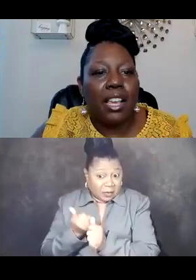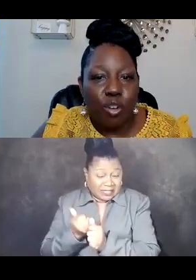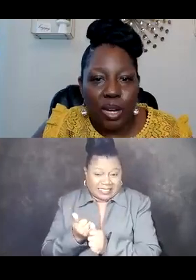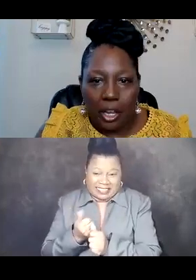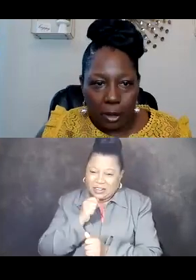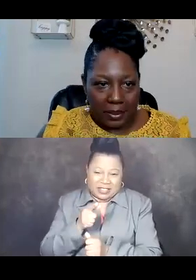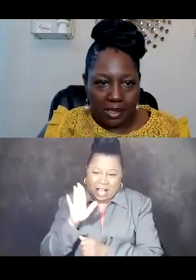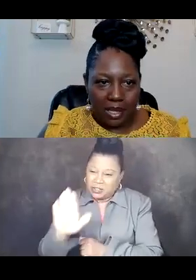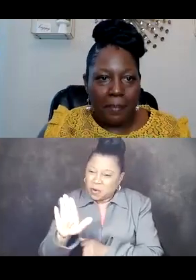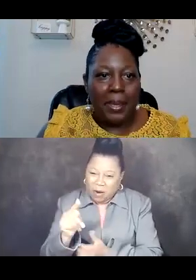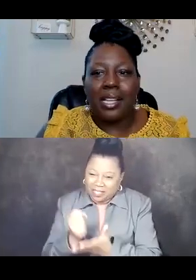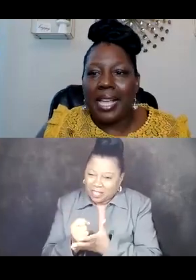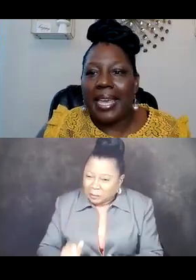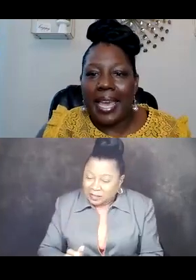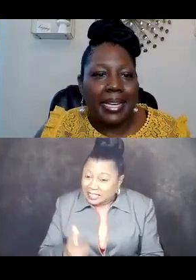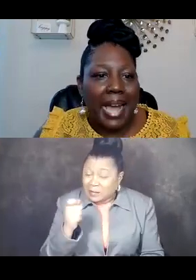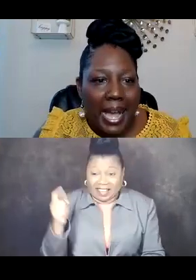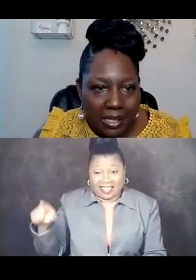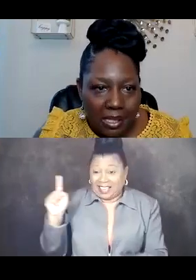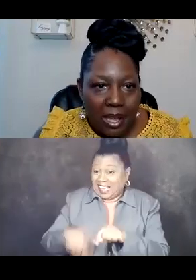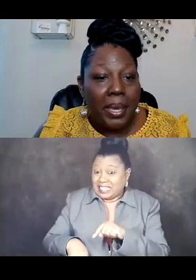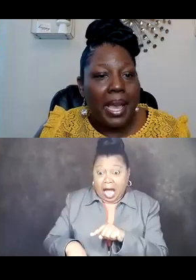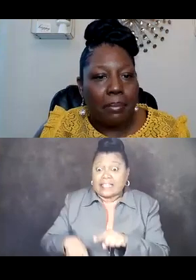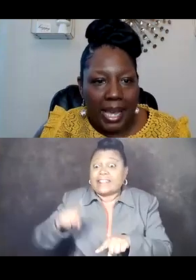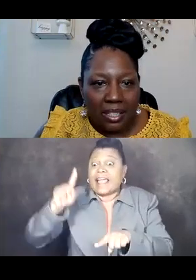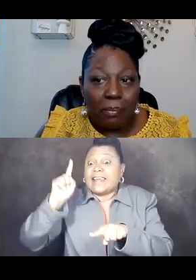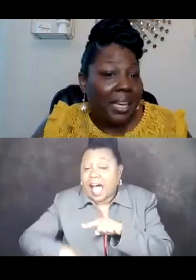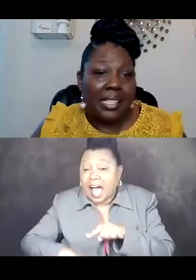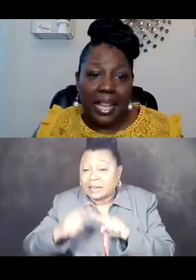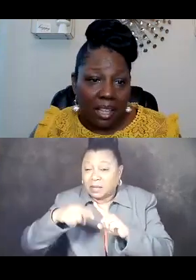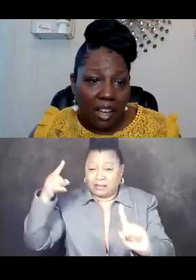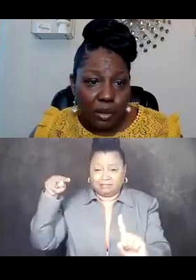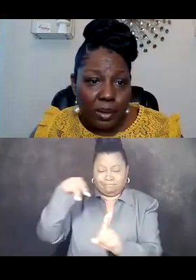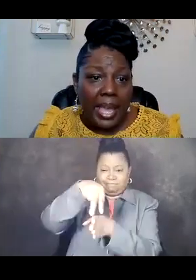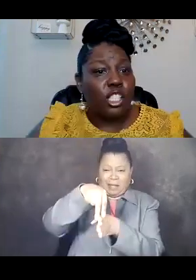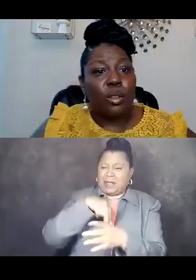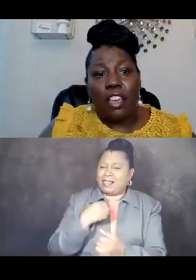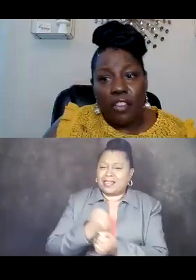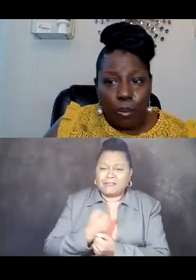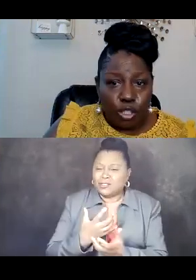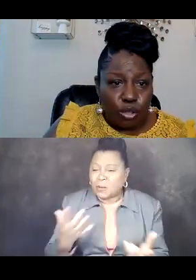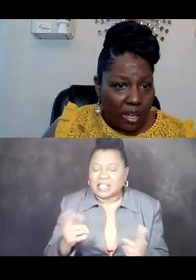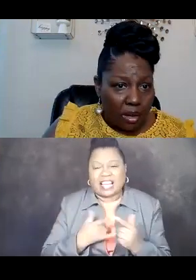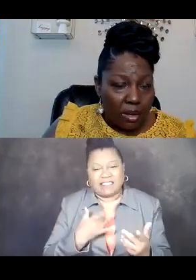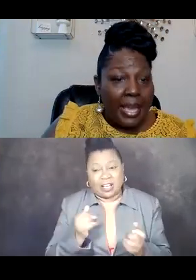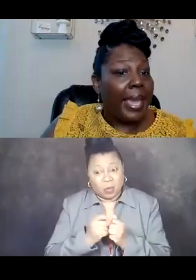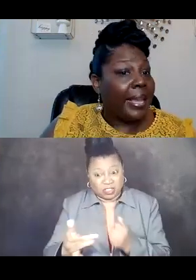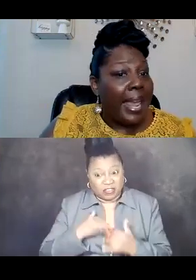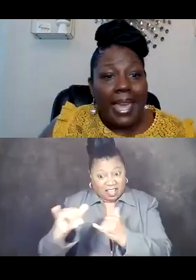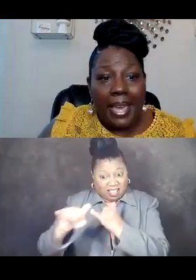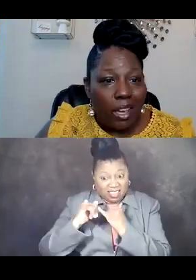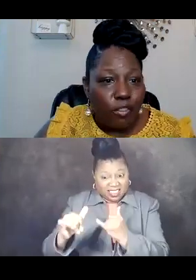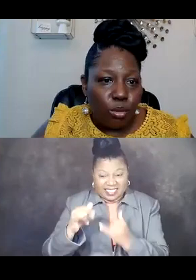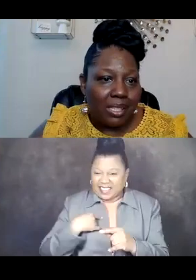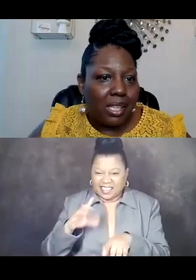they're not your therapist because they cannot be objective because they love you. And so they feel what you feel and